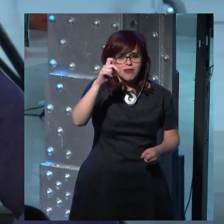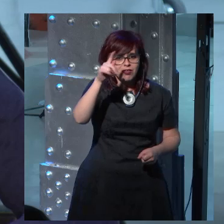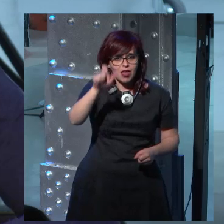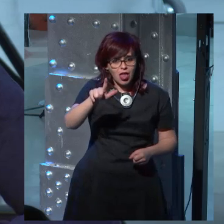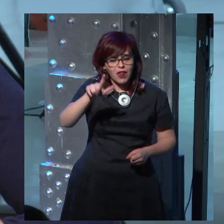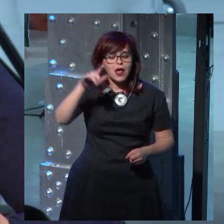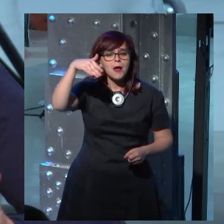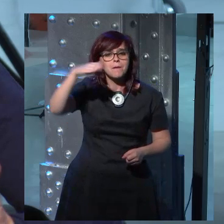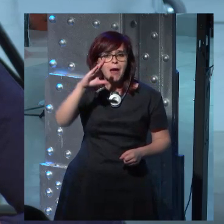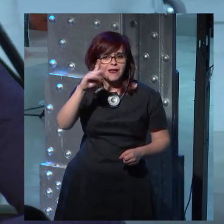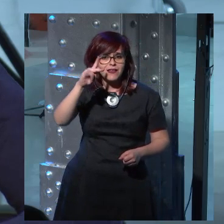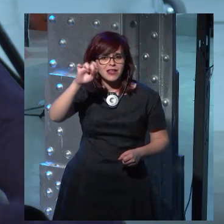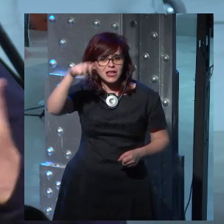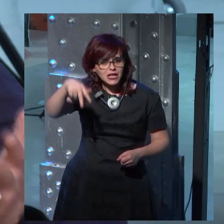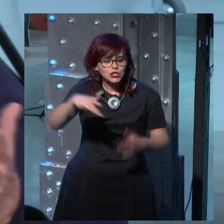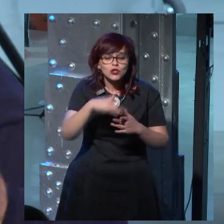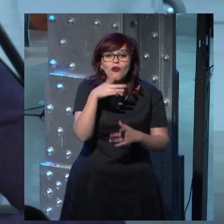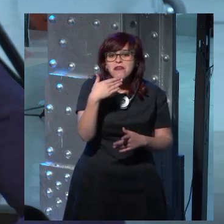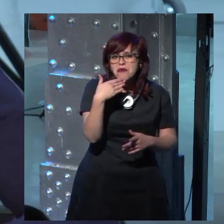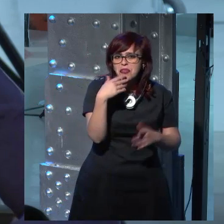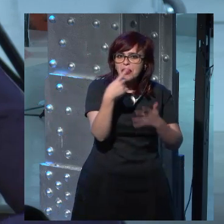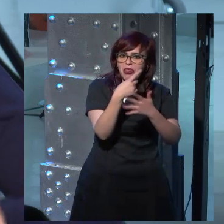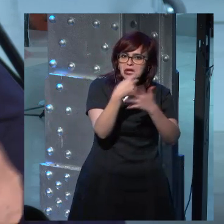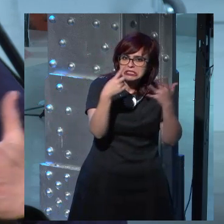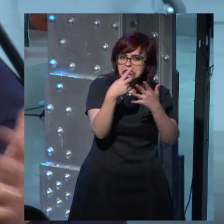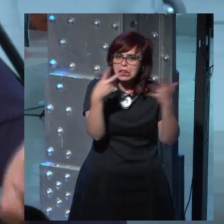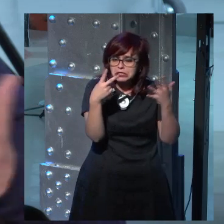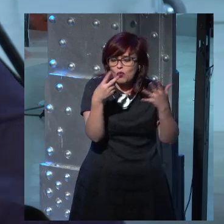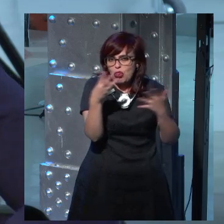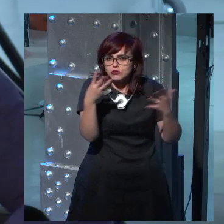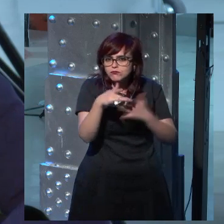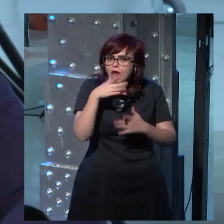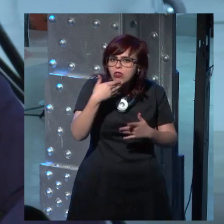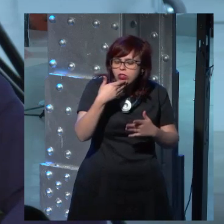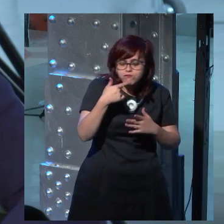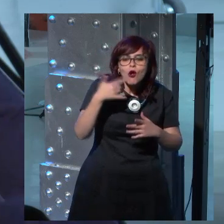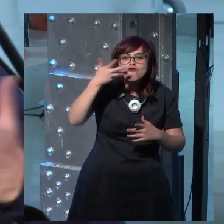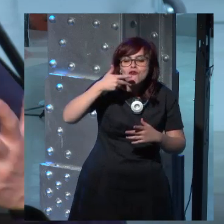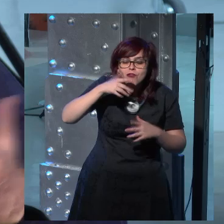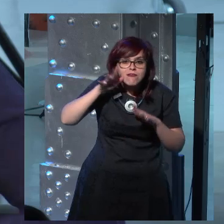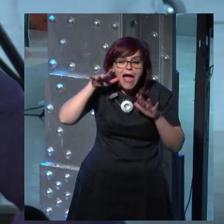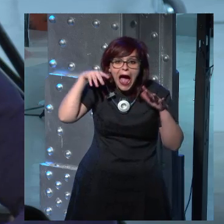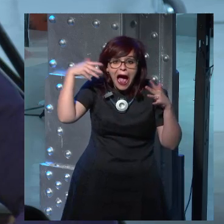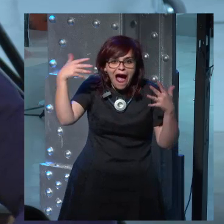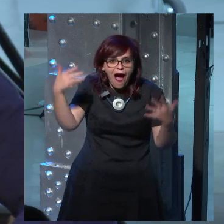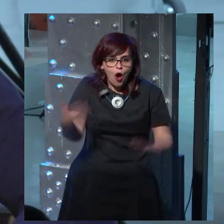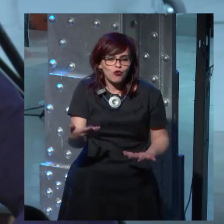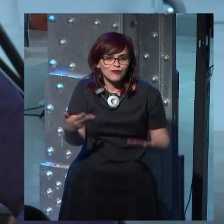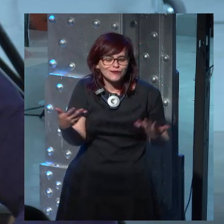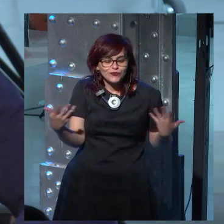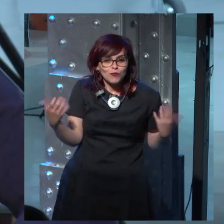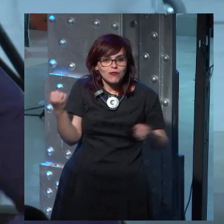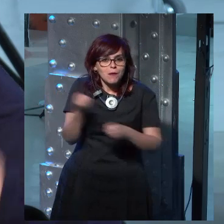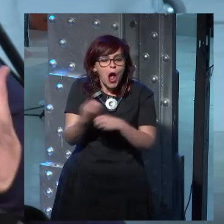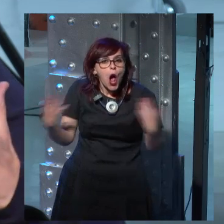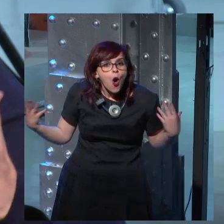or 18, and it was a dream to meet him, and then now to do this together is an amazing, amazing